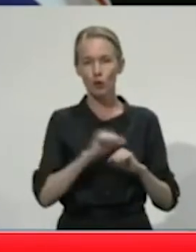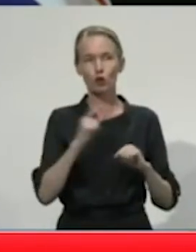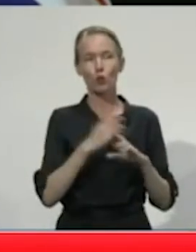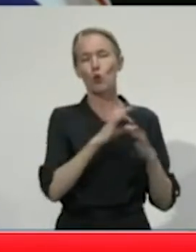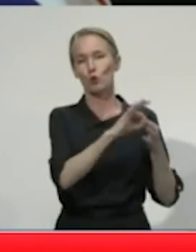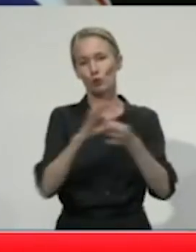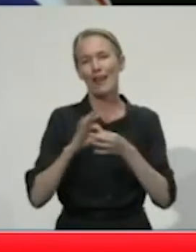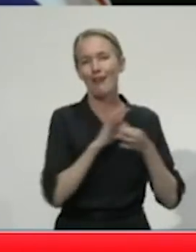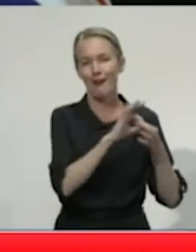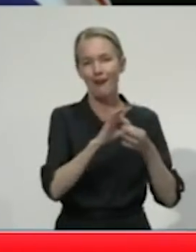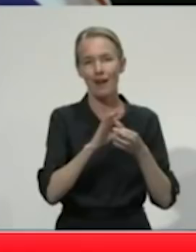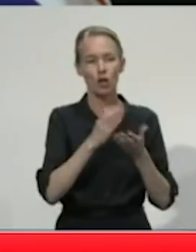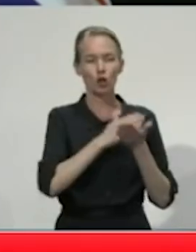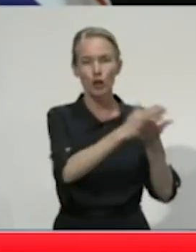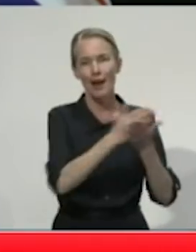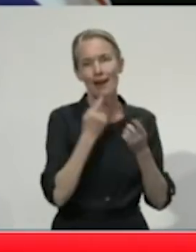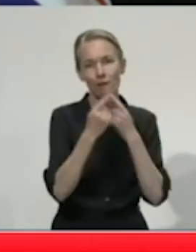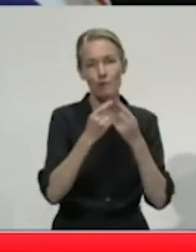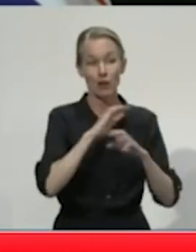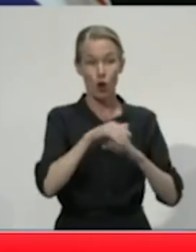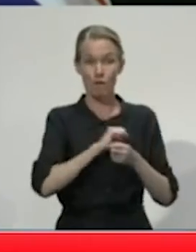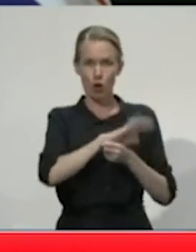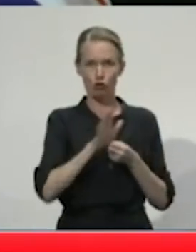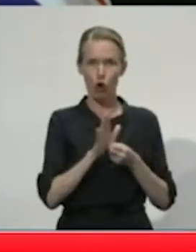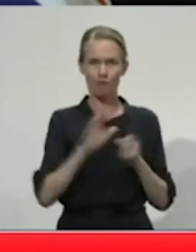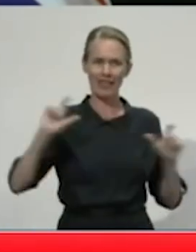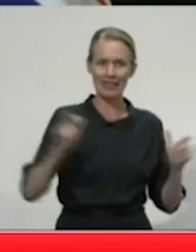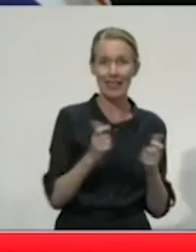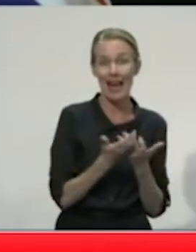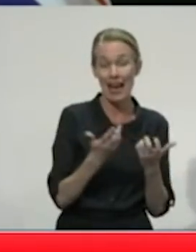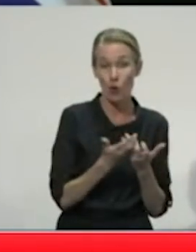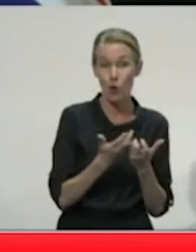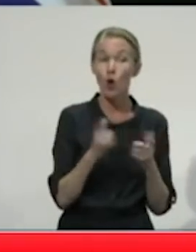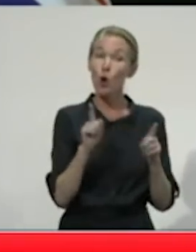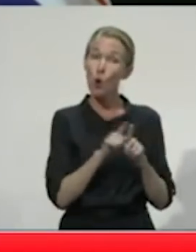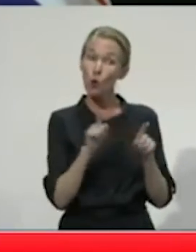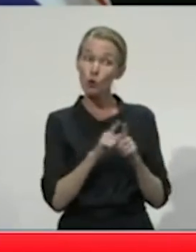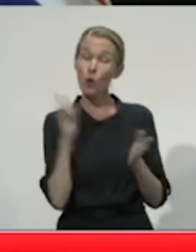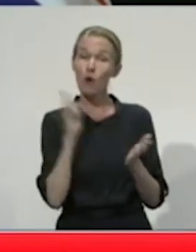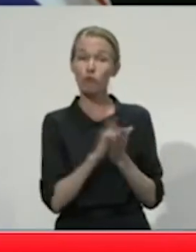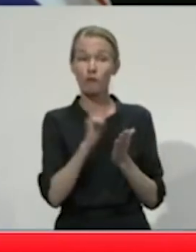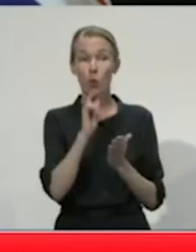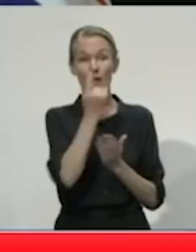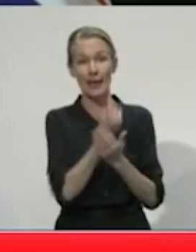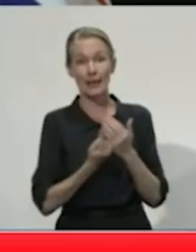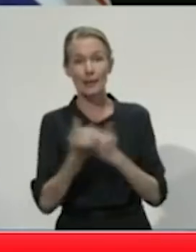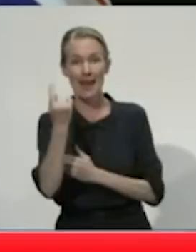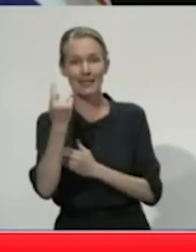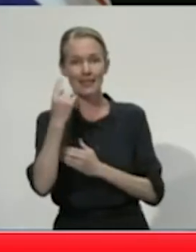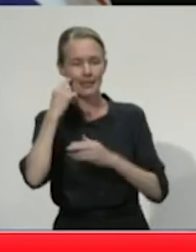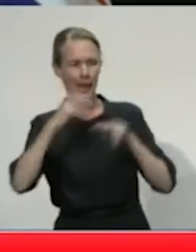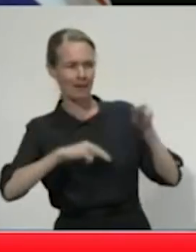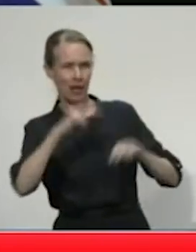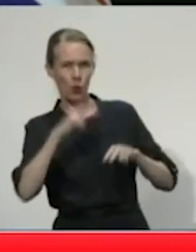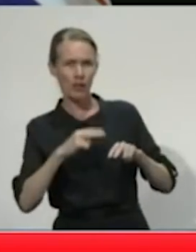great interest is the agreement for an independent evaluation of the response, including the response by the World Health Organisation